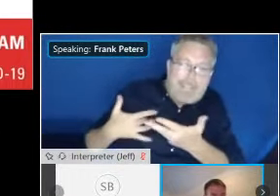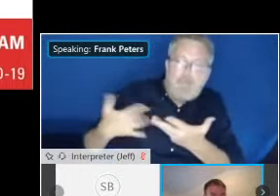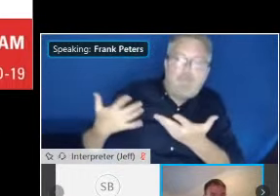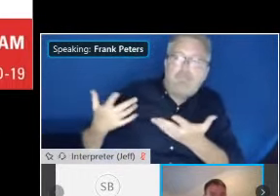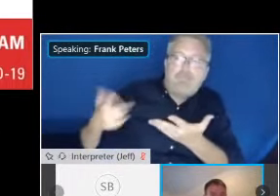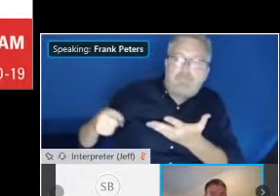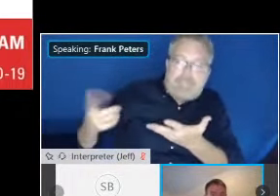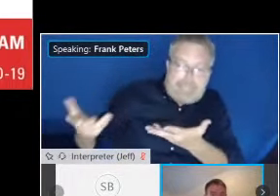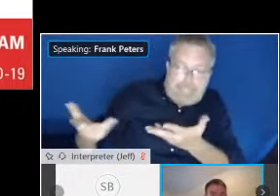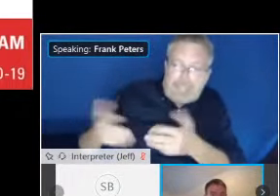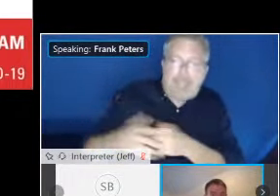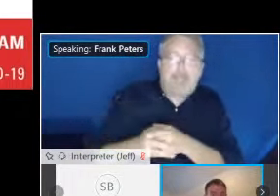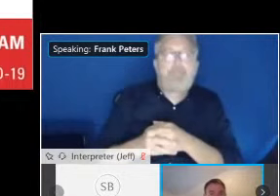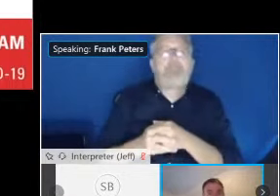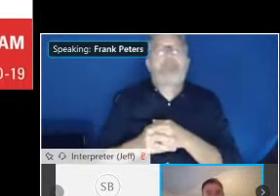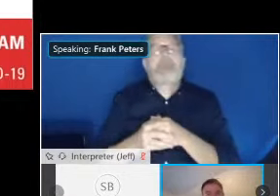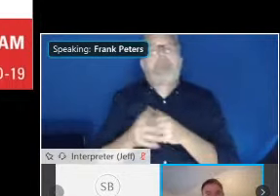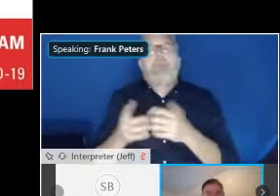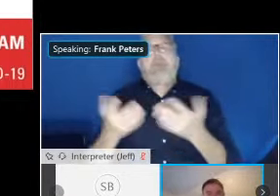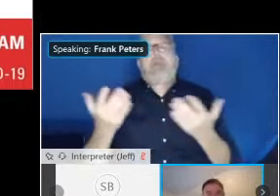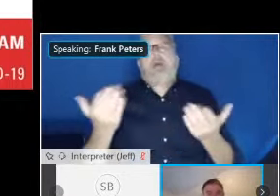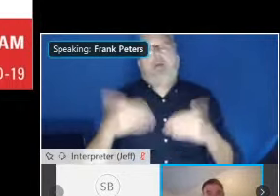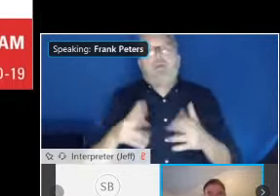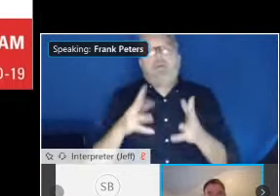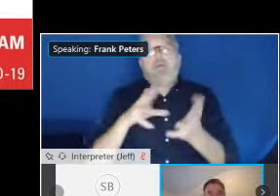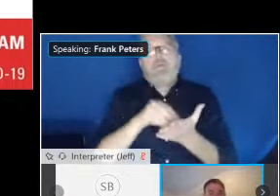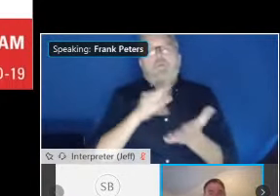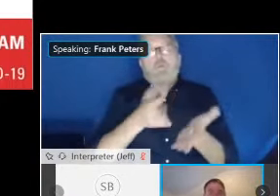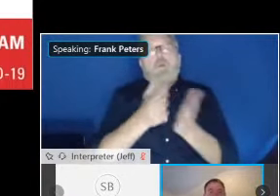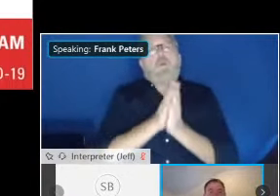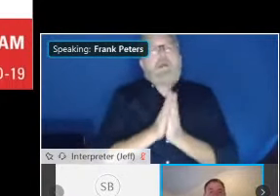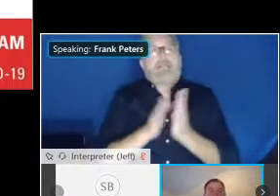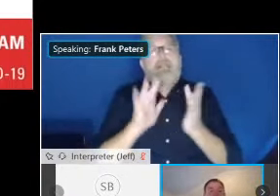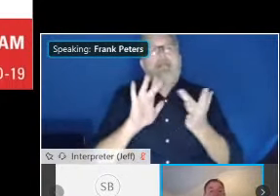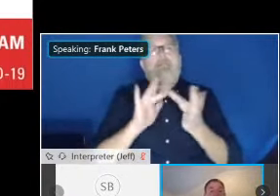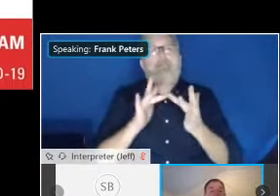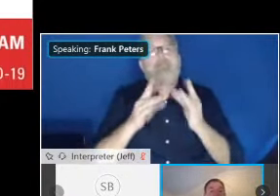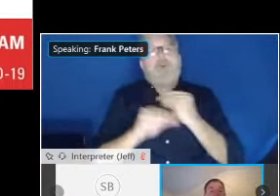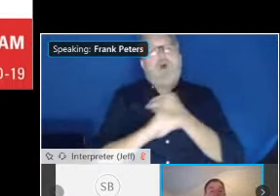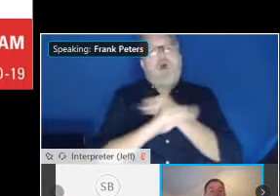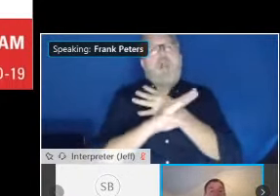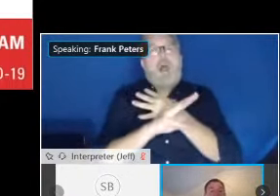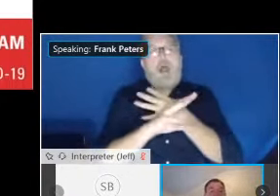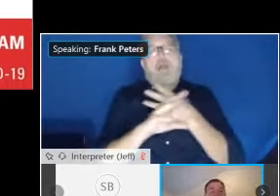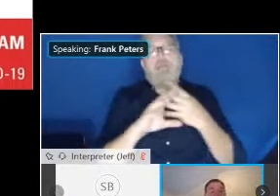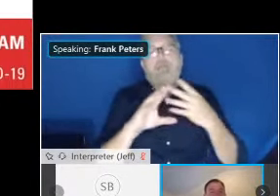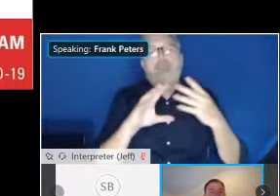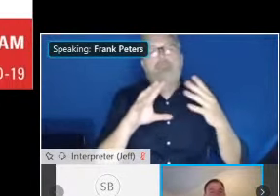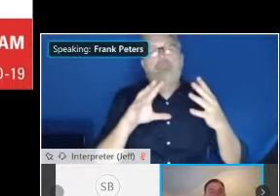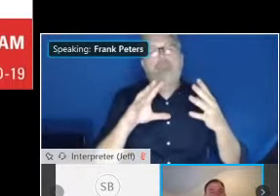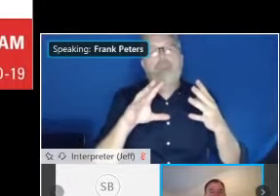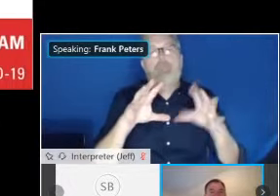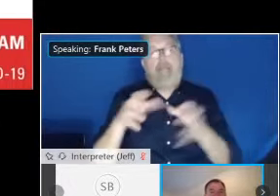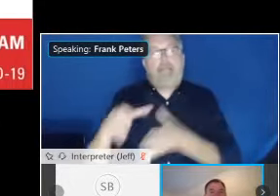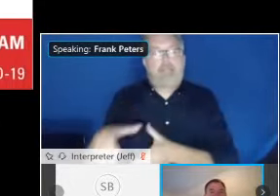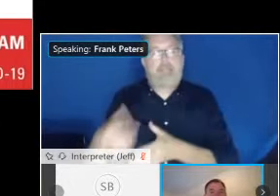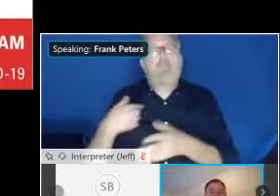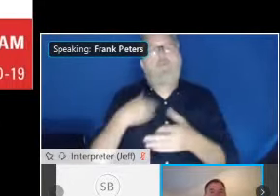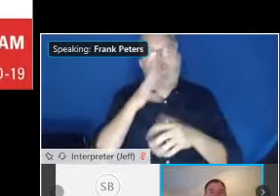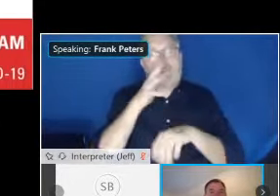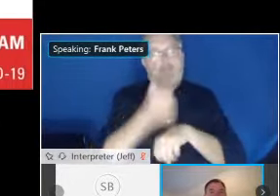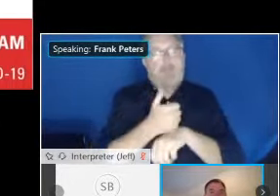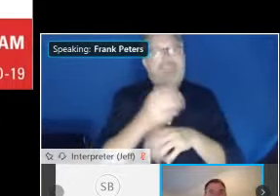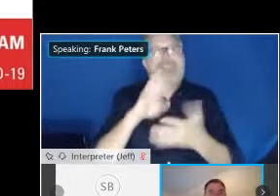was space for students to participate on online courses, especially if they're on campus between classes. We will have a schedule